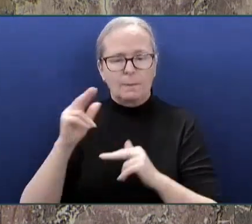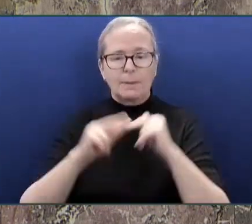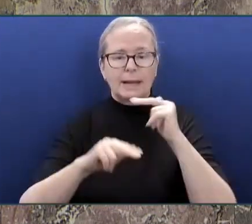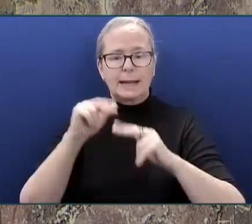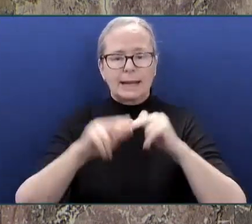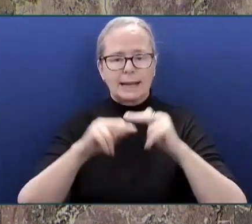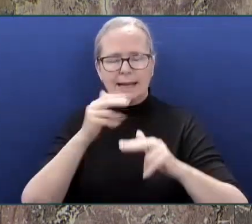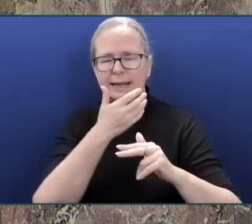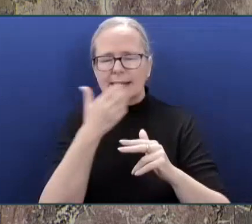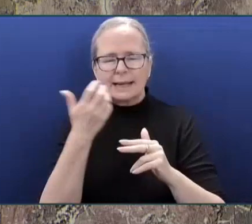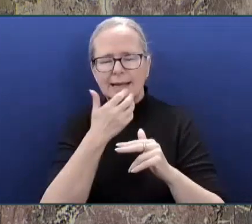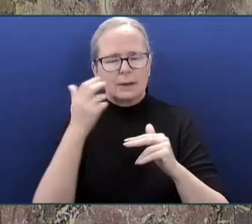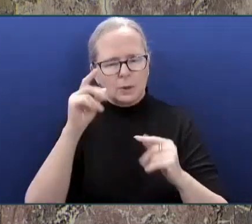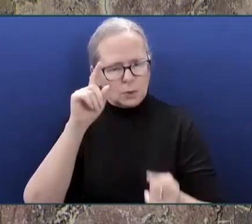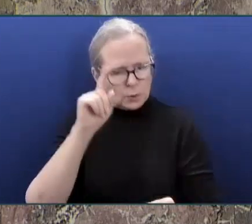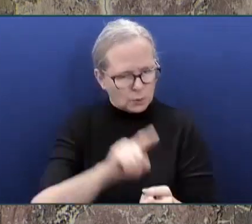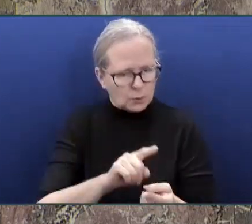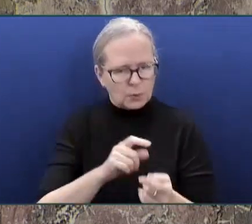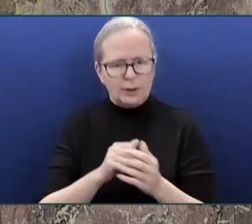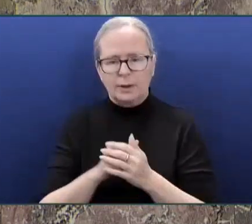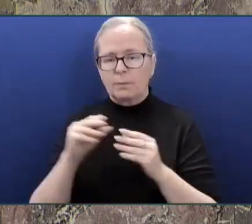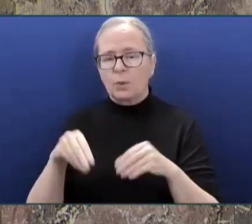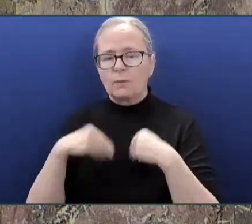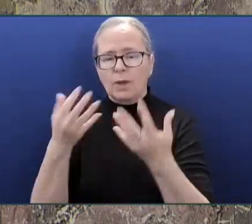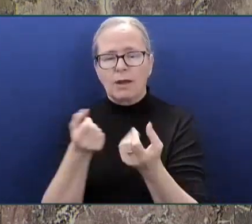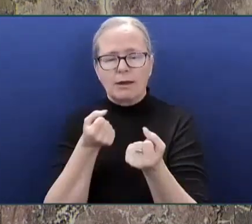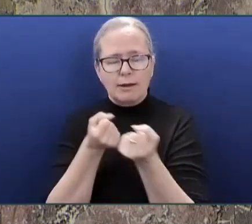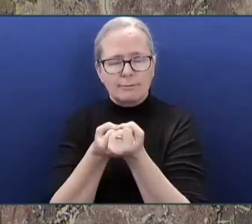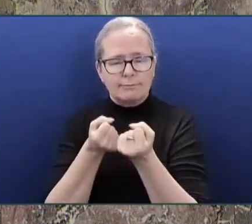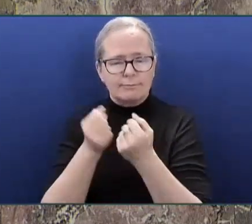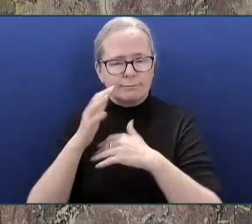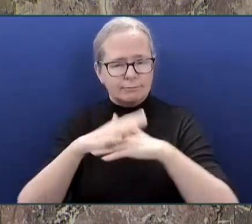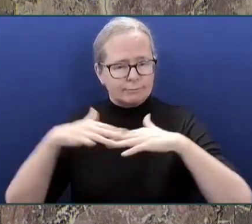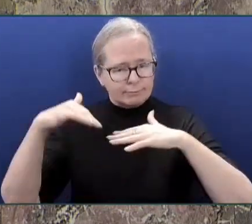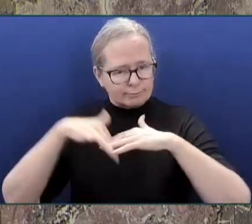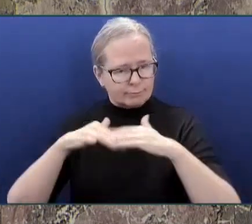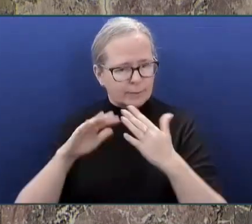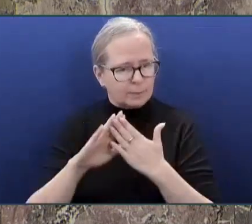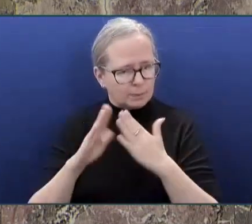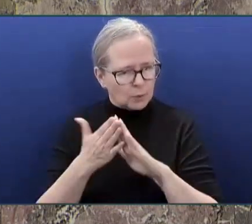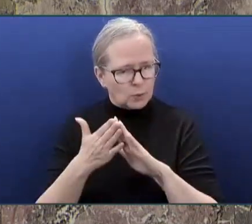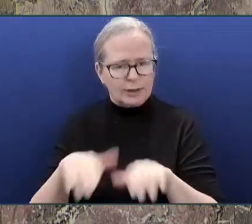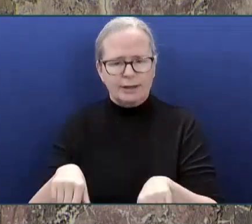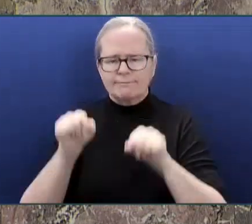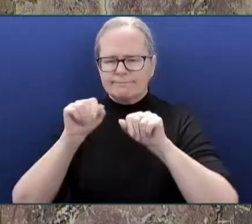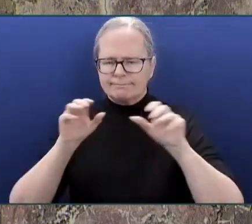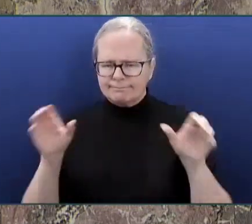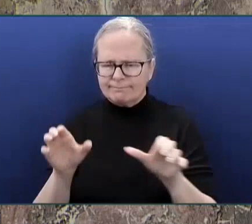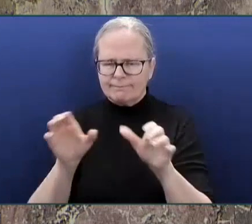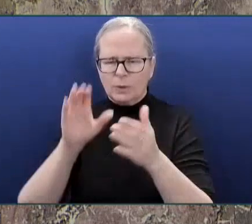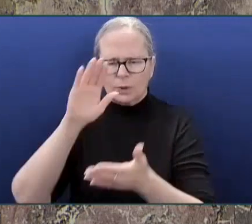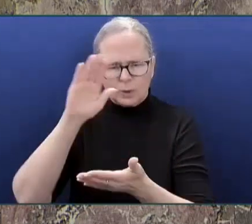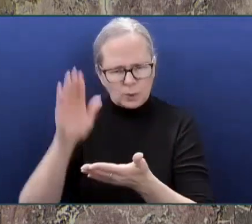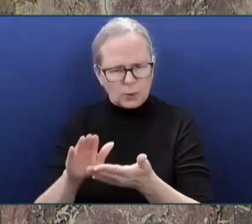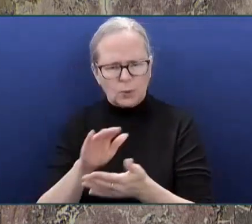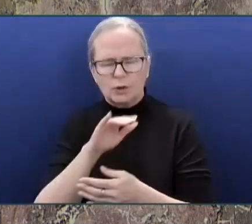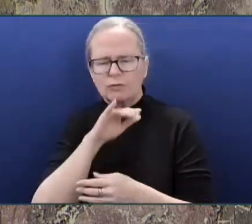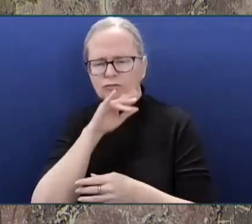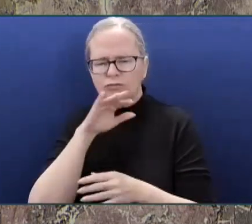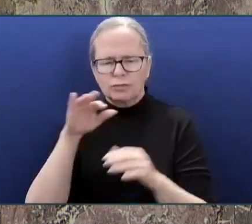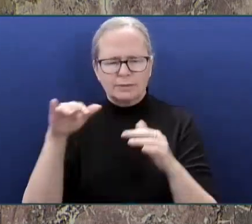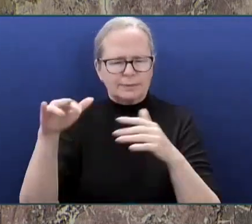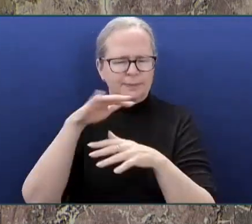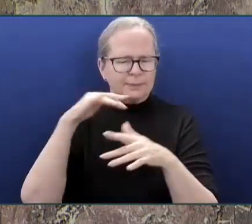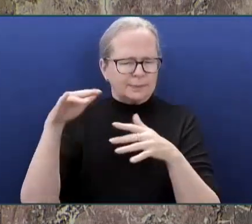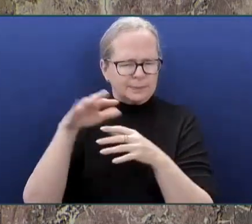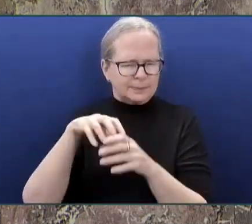First Nations to take action to reduce emissions, and most importantly, from our new energy action